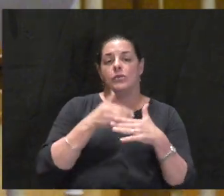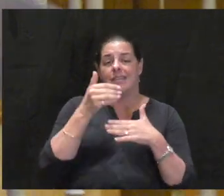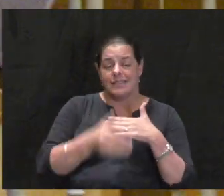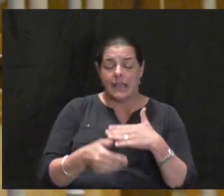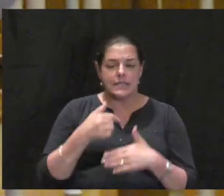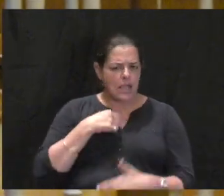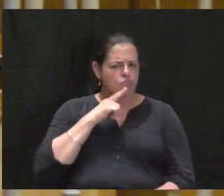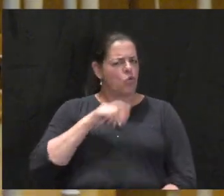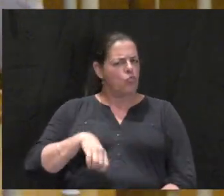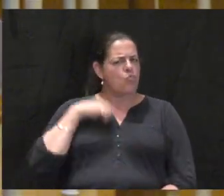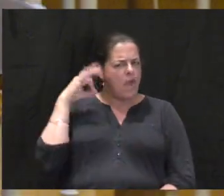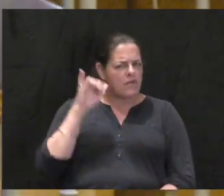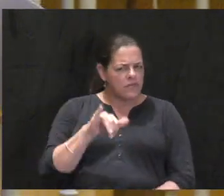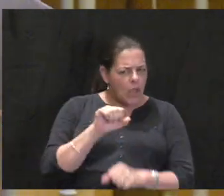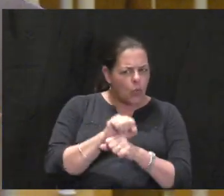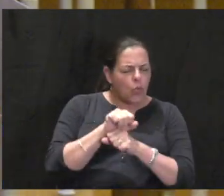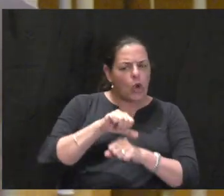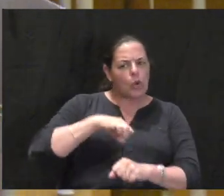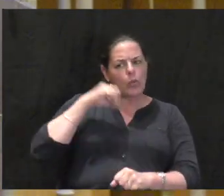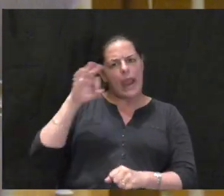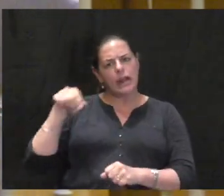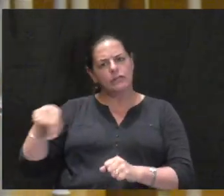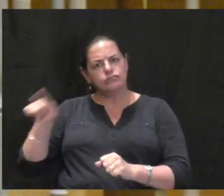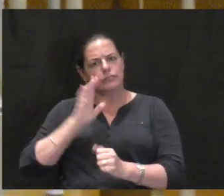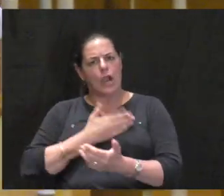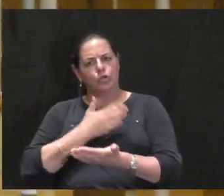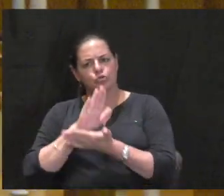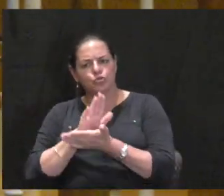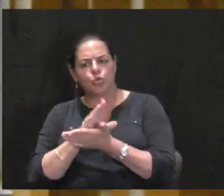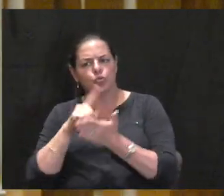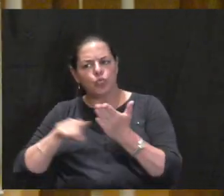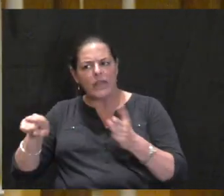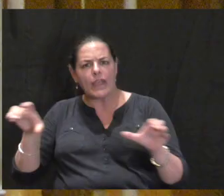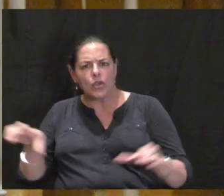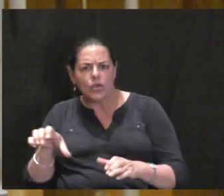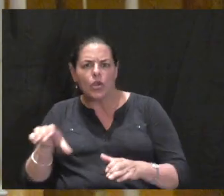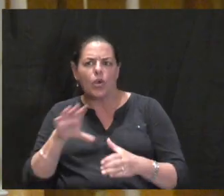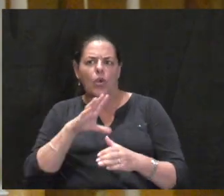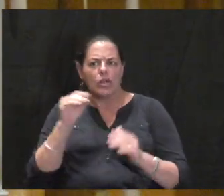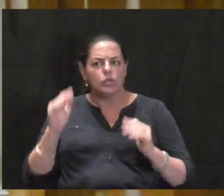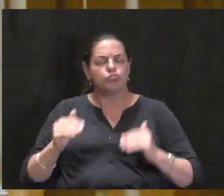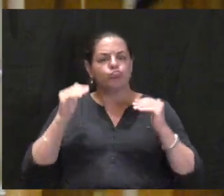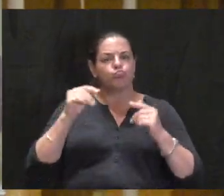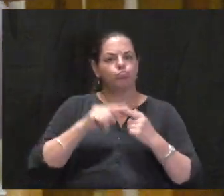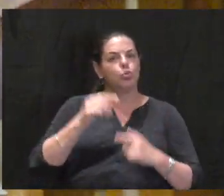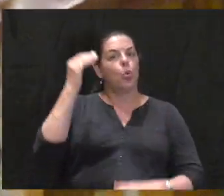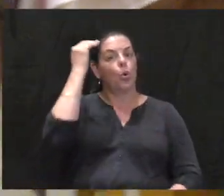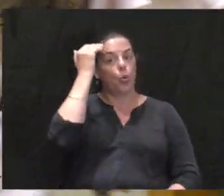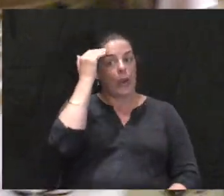and how to be more culturally responsive to our population of students and families. So, Ms. Massey.